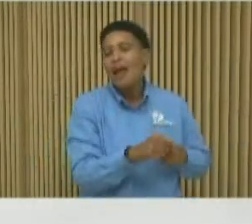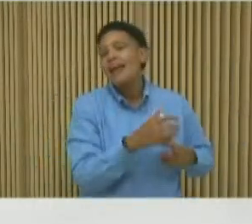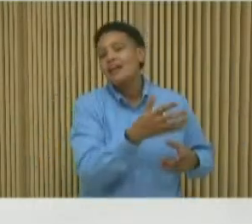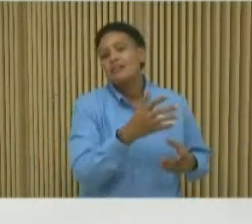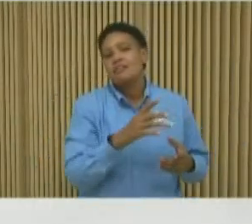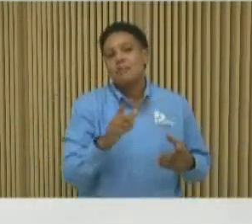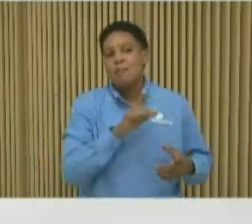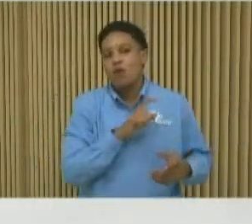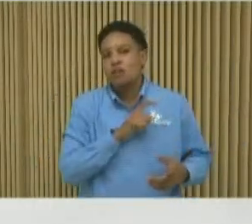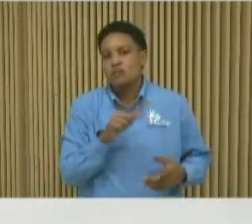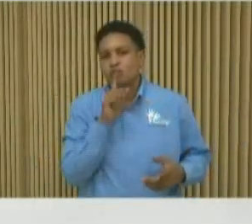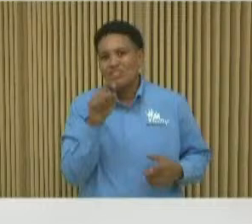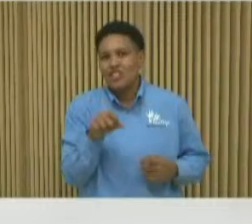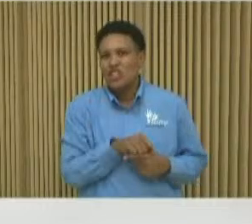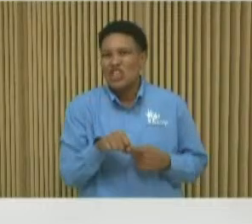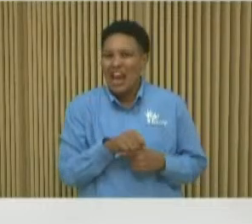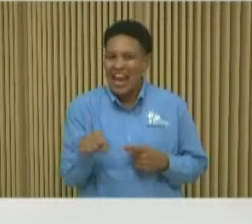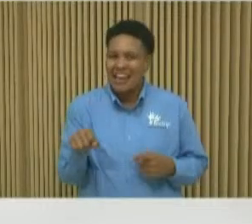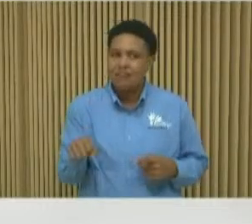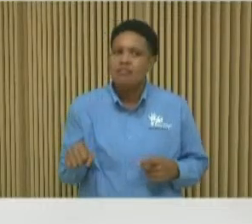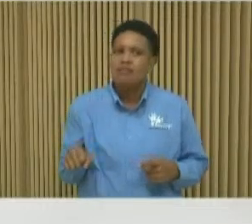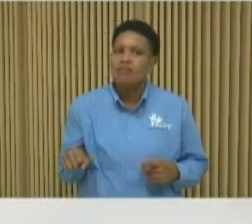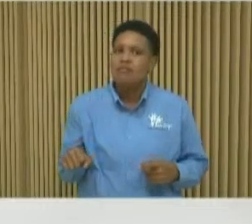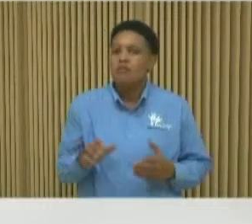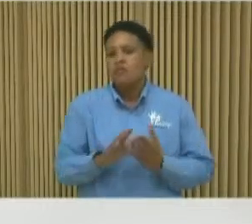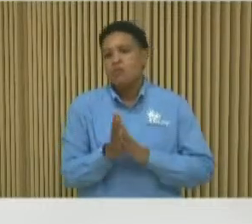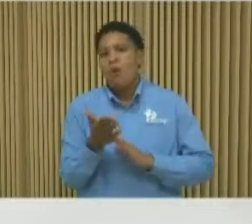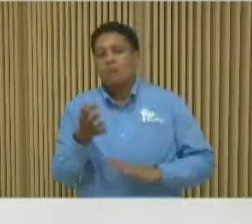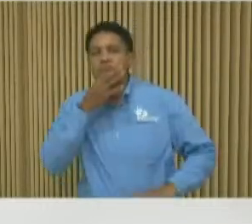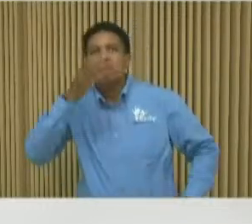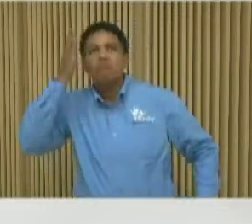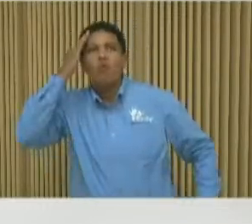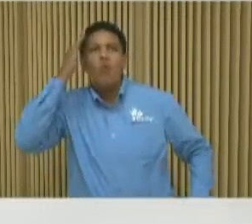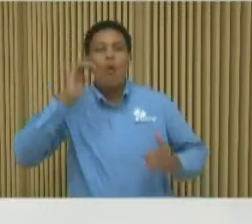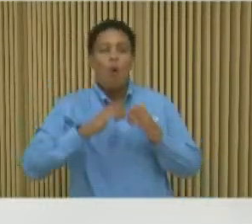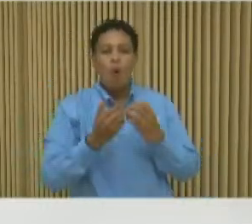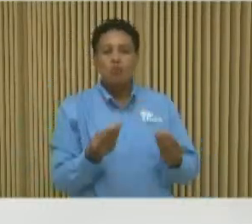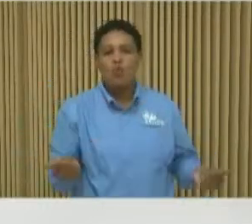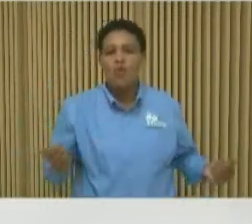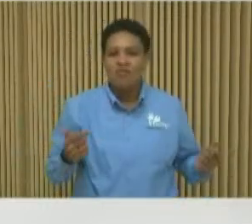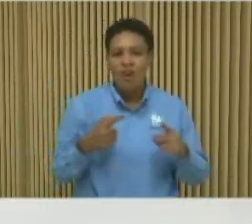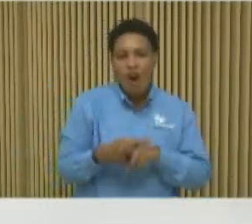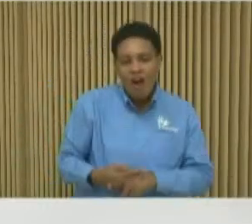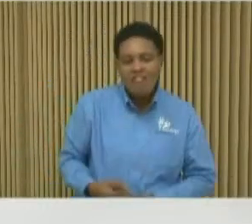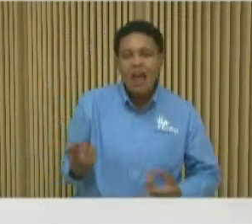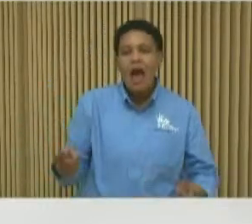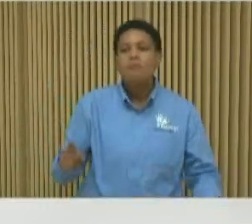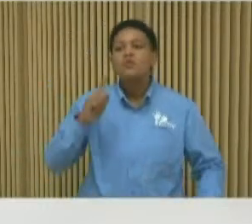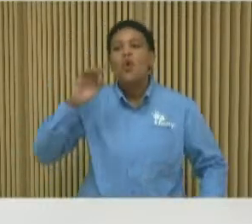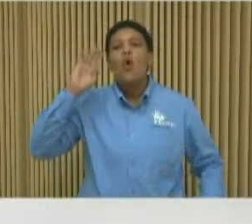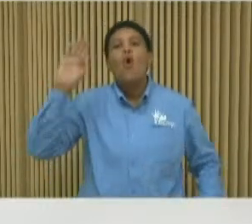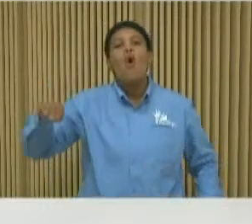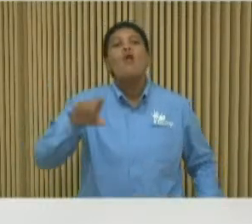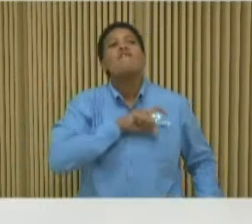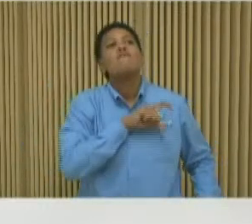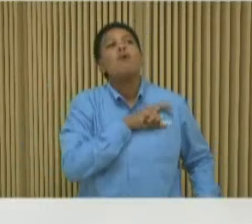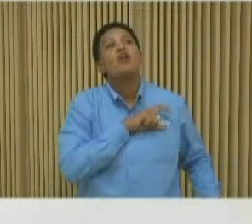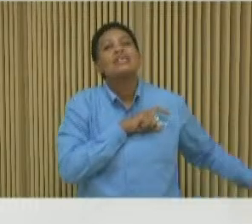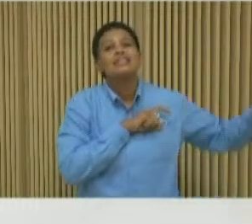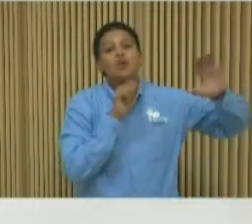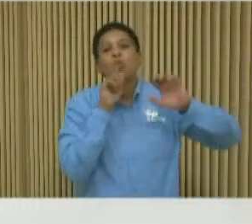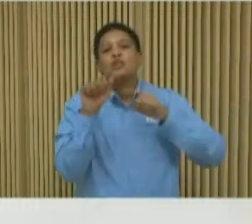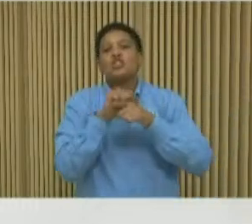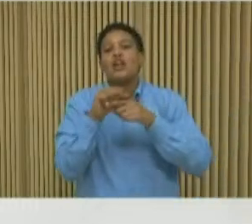trained senior policemen to be trained, so that all of the police force could be trained in restorative